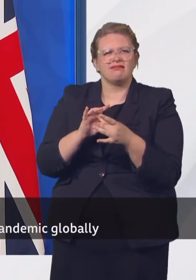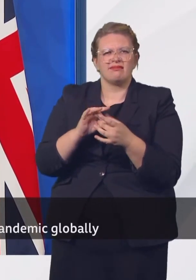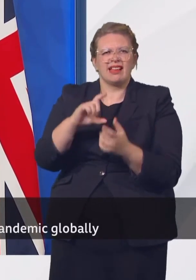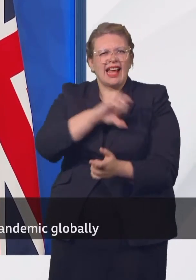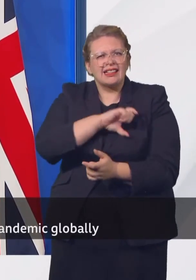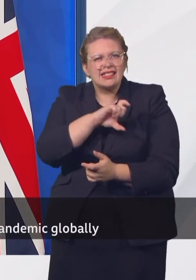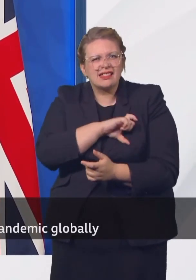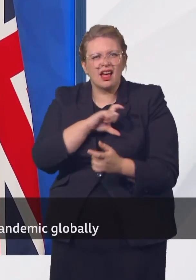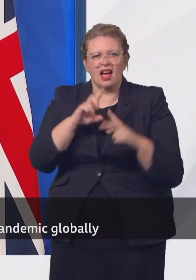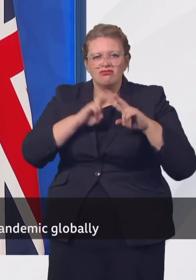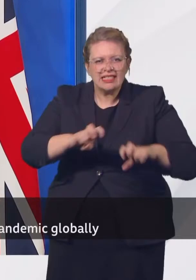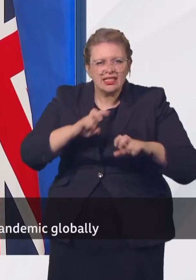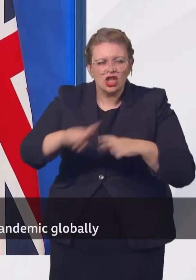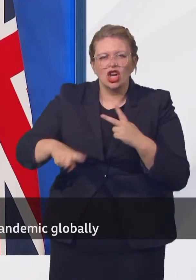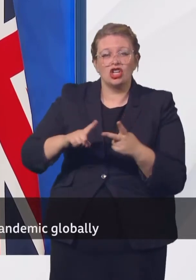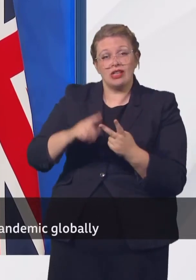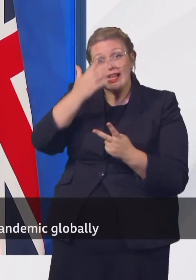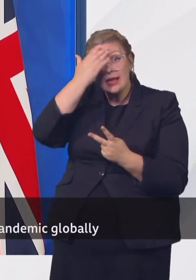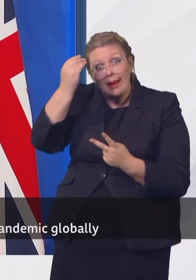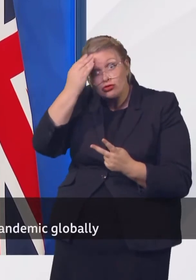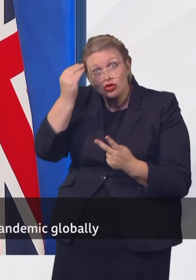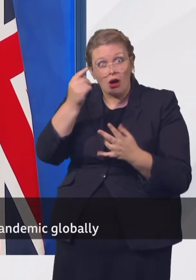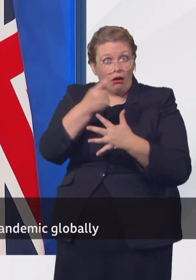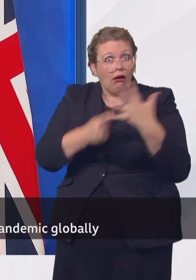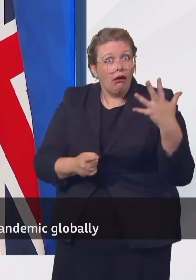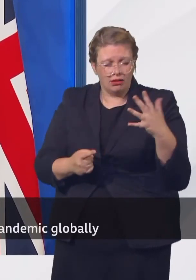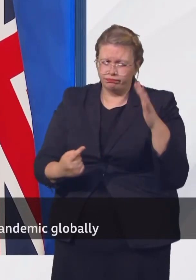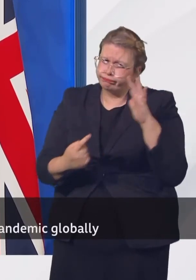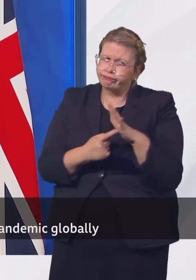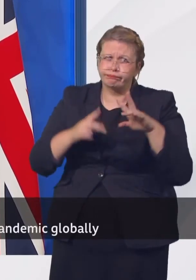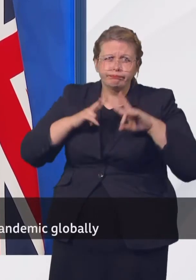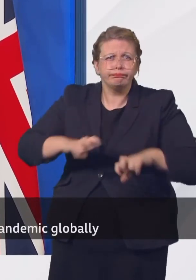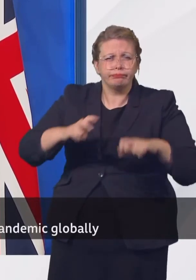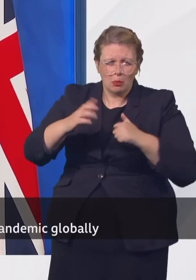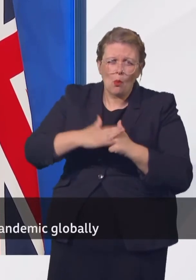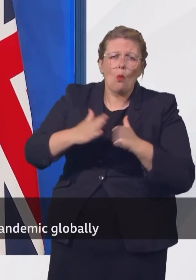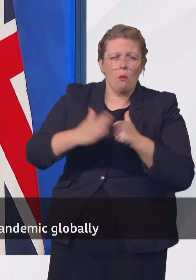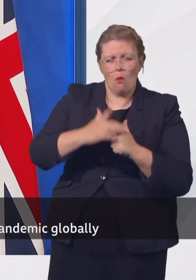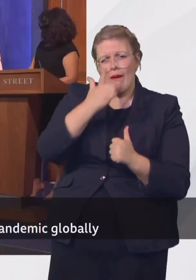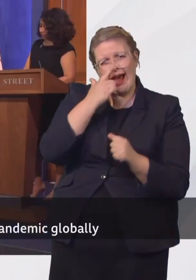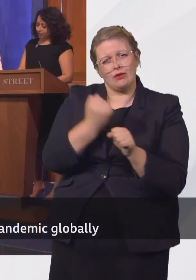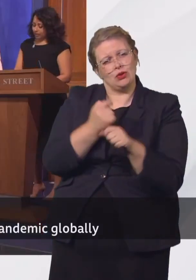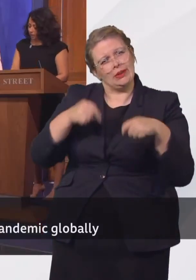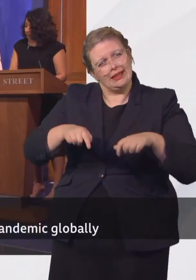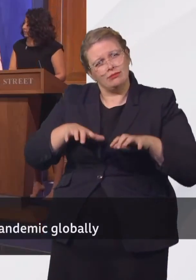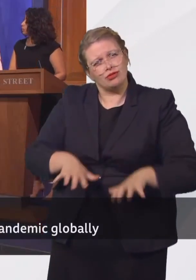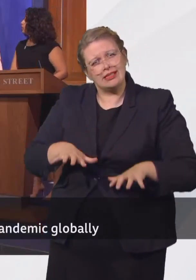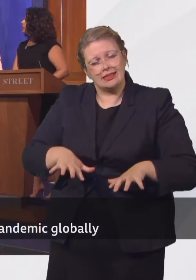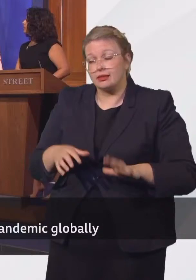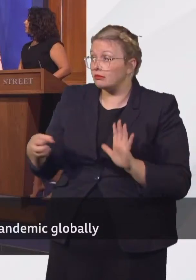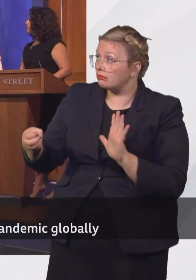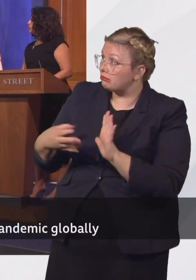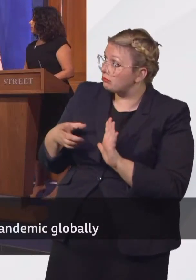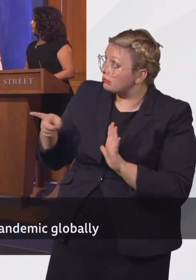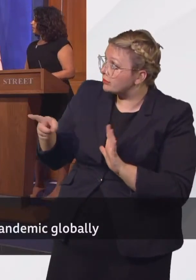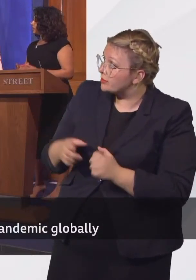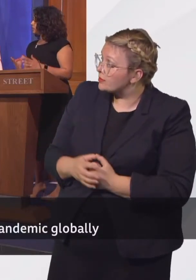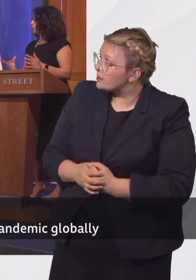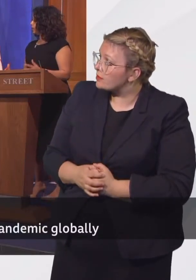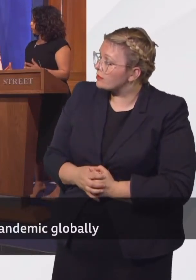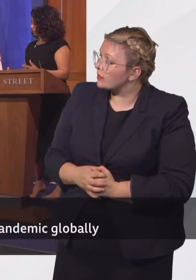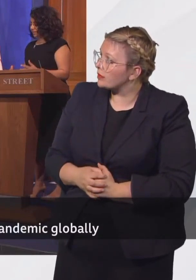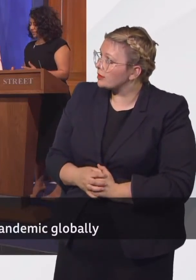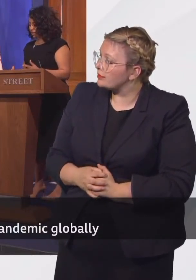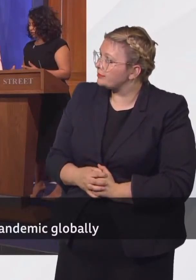for dementia, so many other vital things that we need to do. Dr. Kanani. Thank you. I mean, I think one of the things, Melanie, that